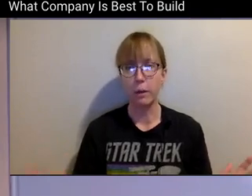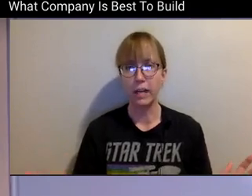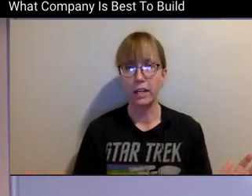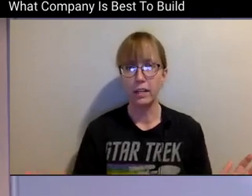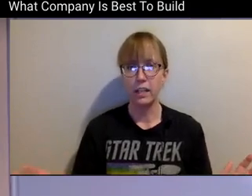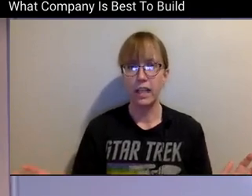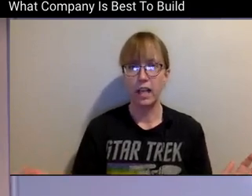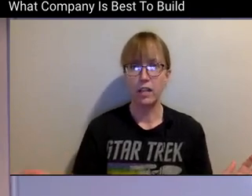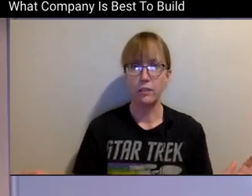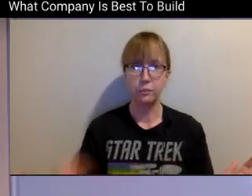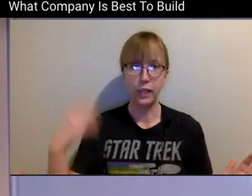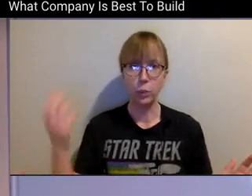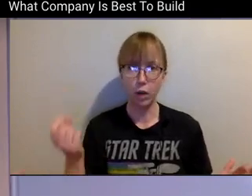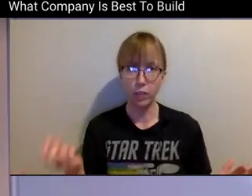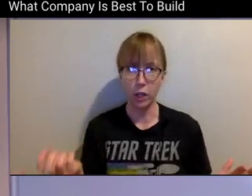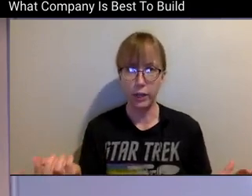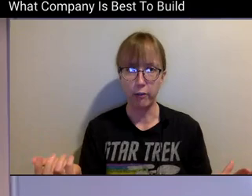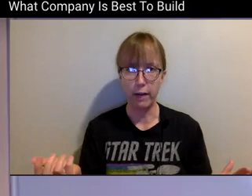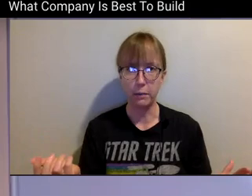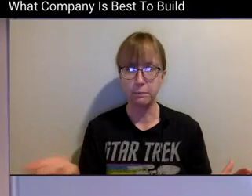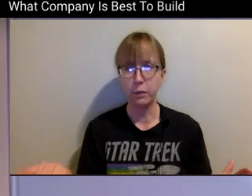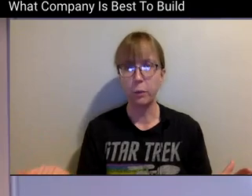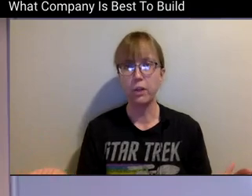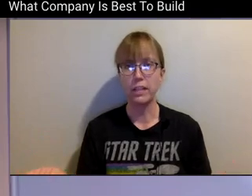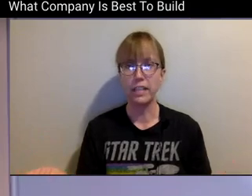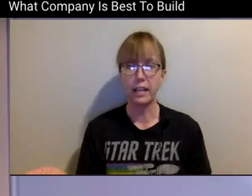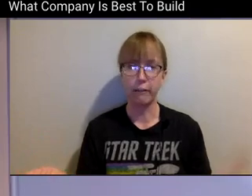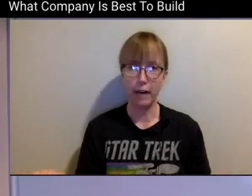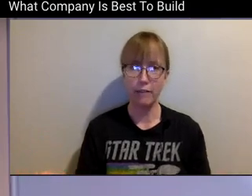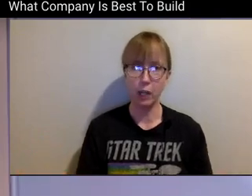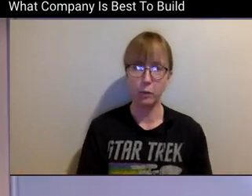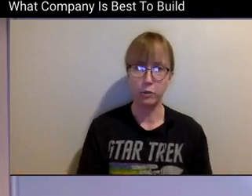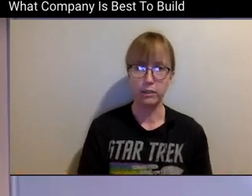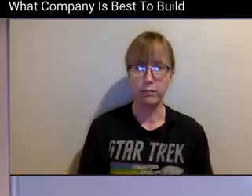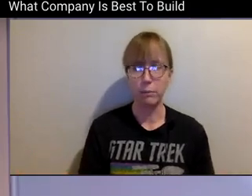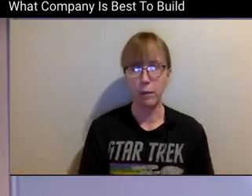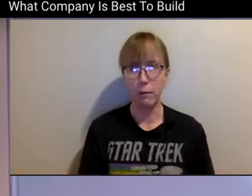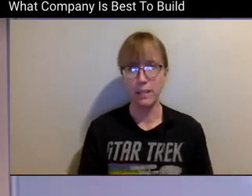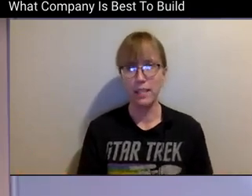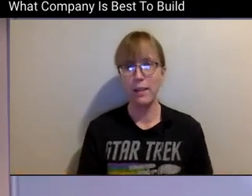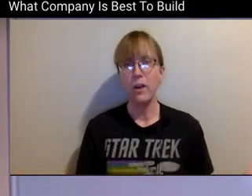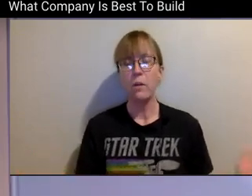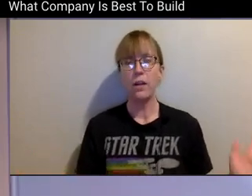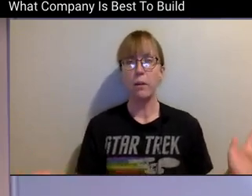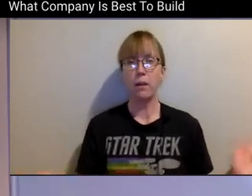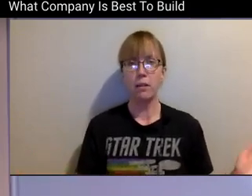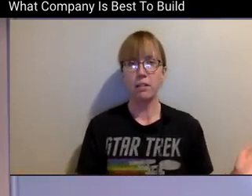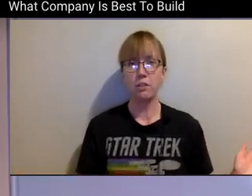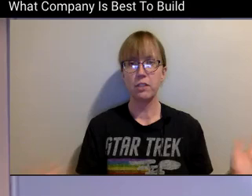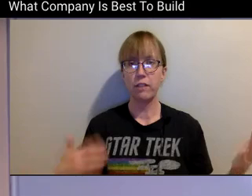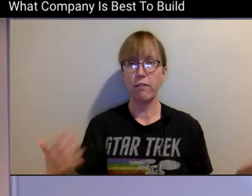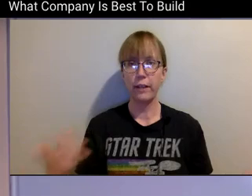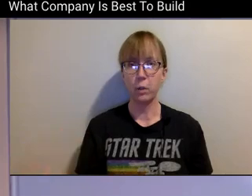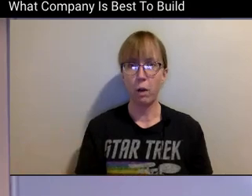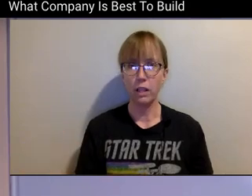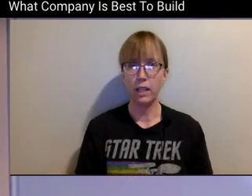harder to market than like $12 nail wraps. Or let's say like $5 jewelry from Paparazzi. We all know Paparazzi jewelry